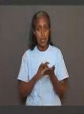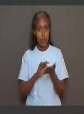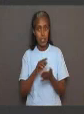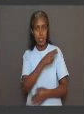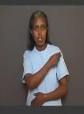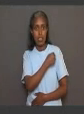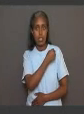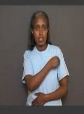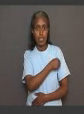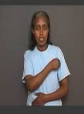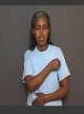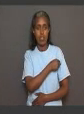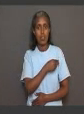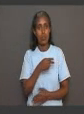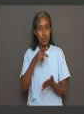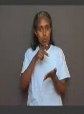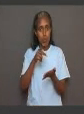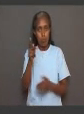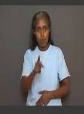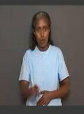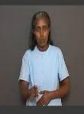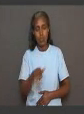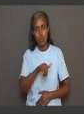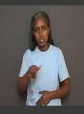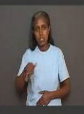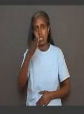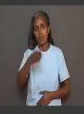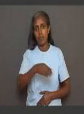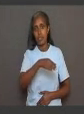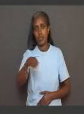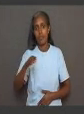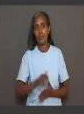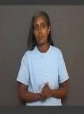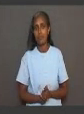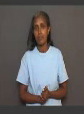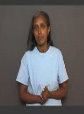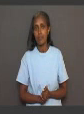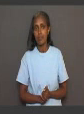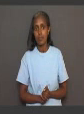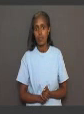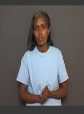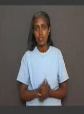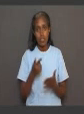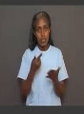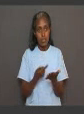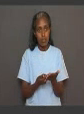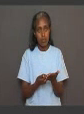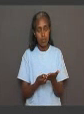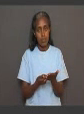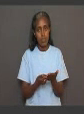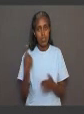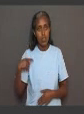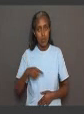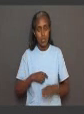clinic could be plotted on the same graph. In that way, we